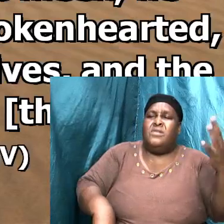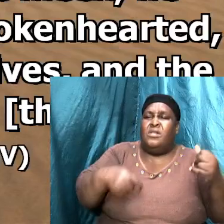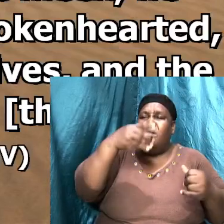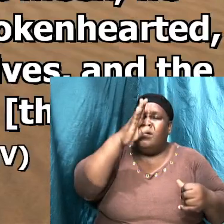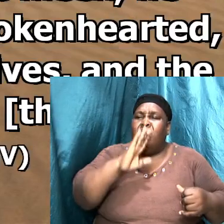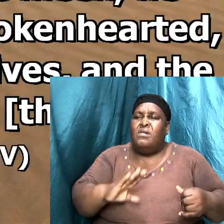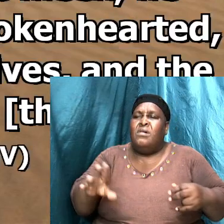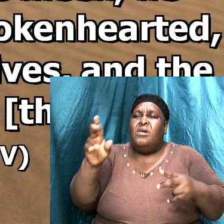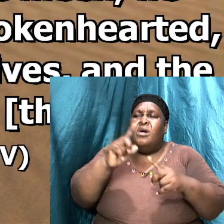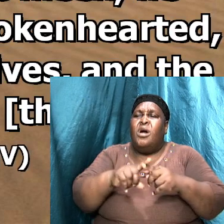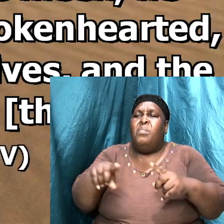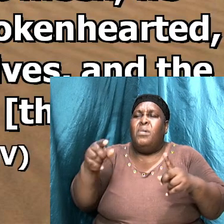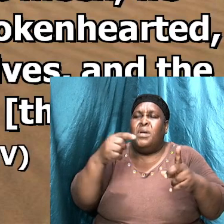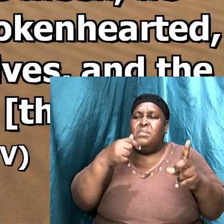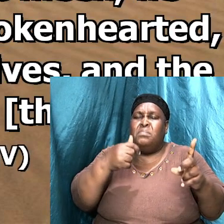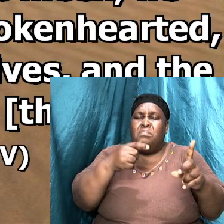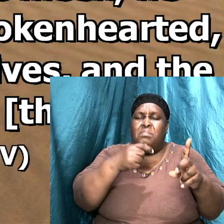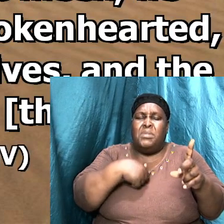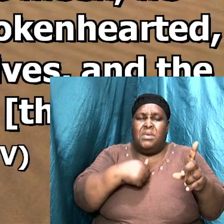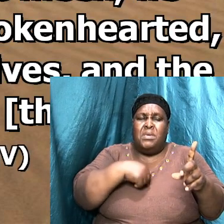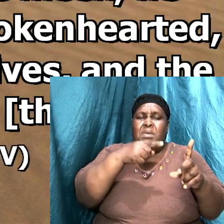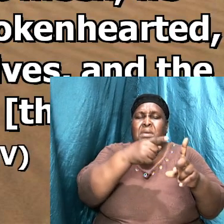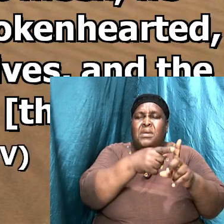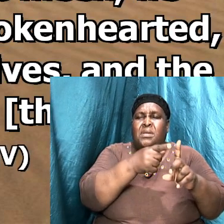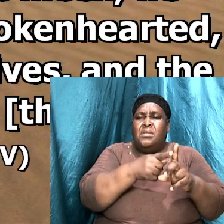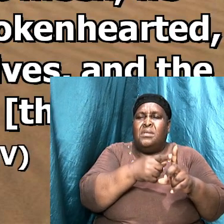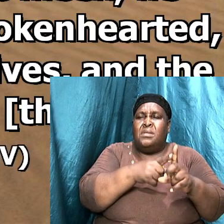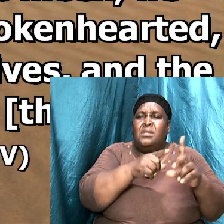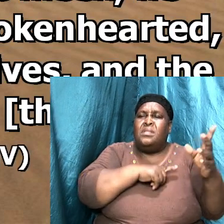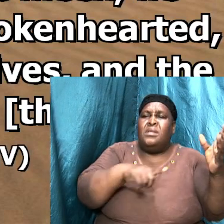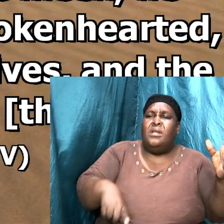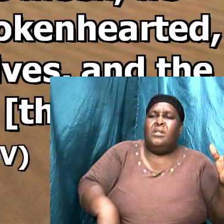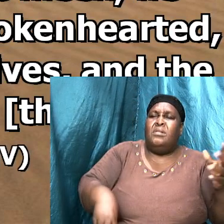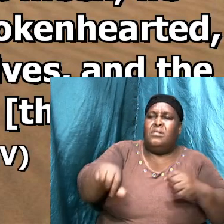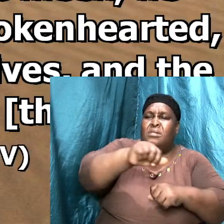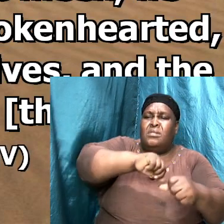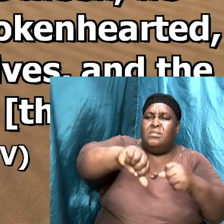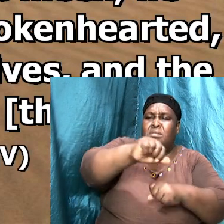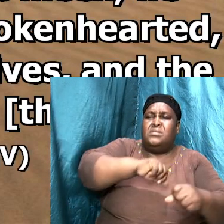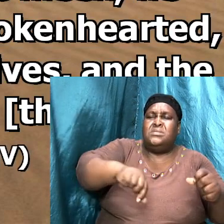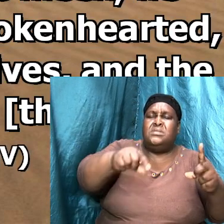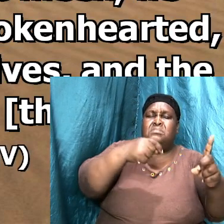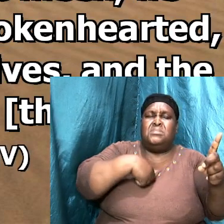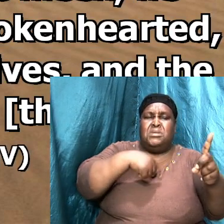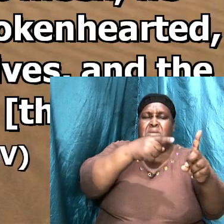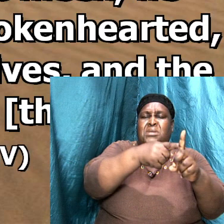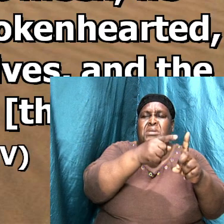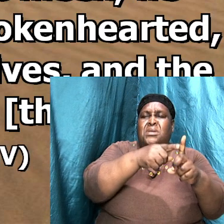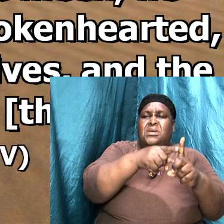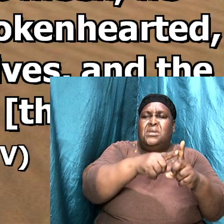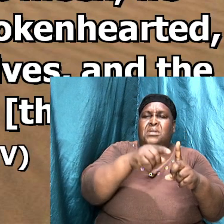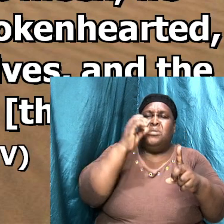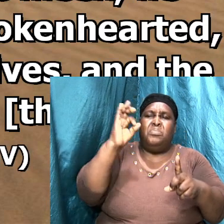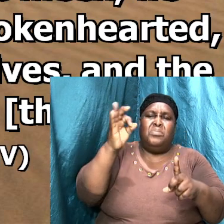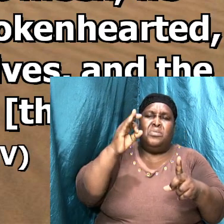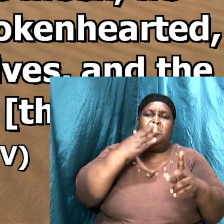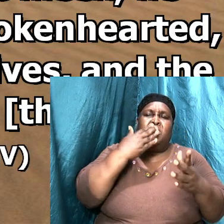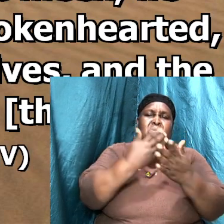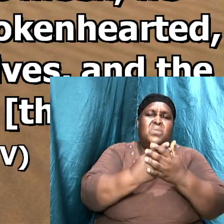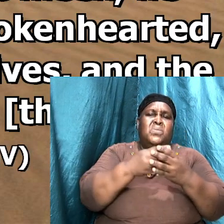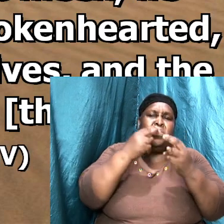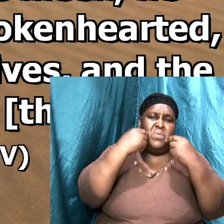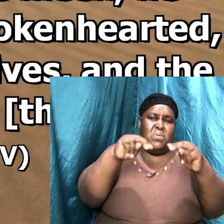God is upon me because the Lord has anointed me to preach good tidings unto the meek.